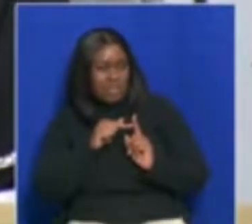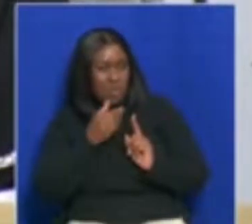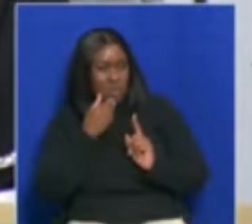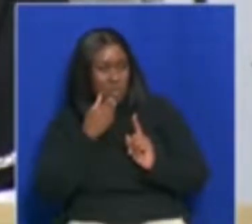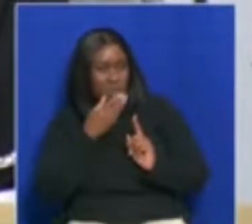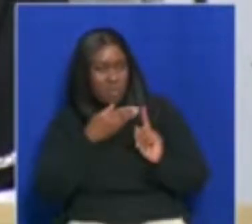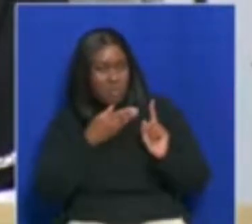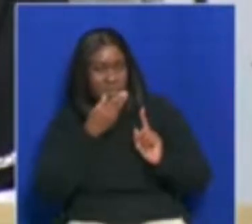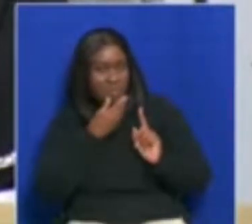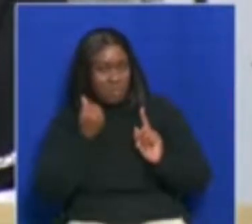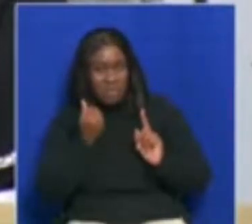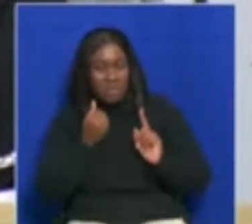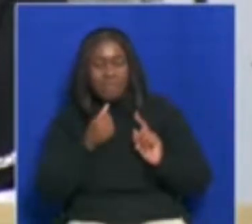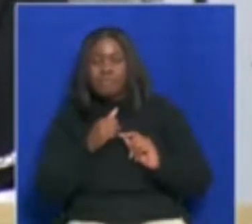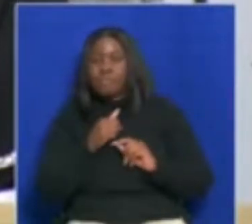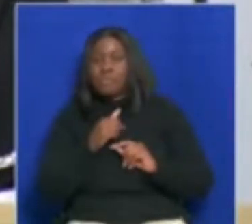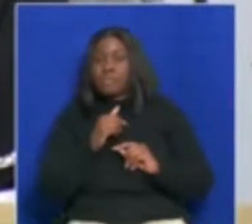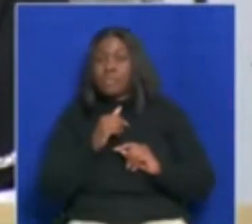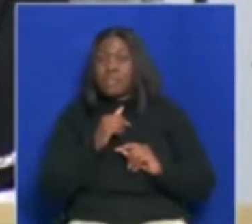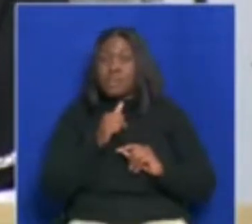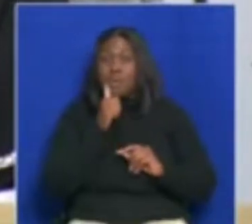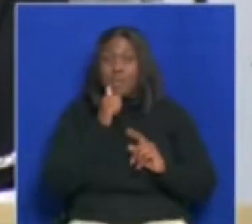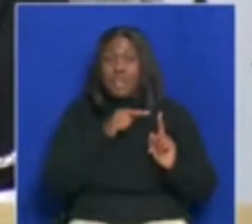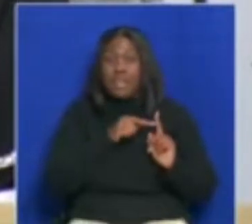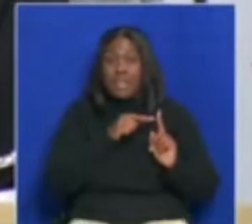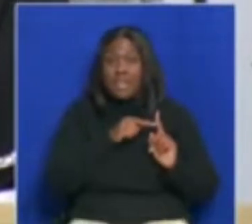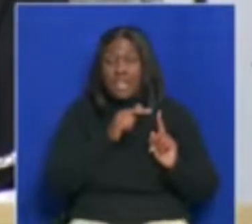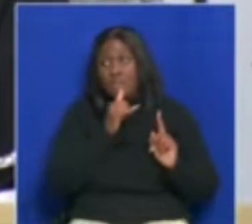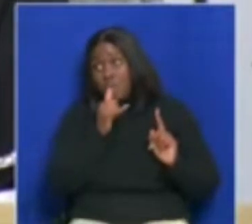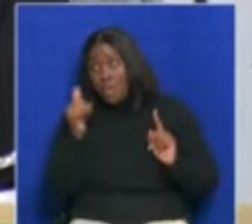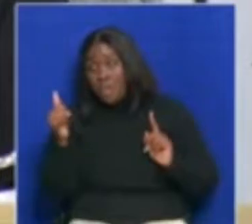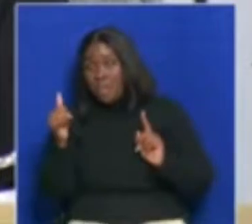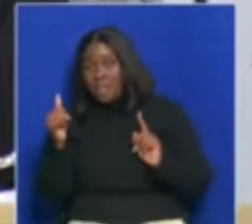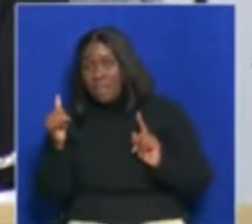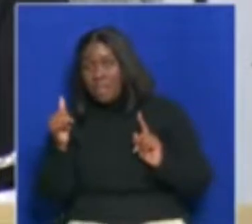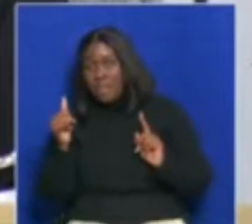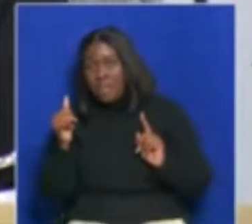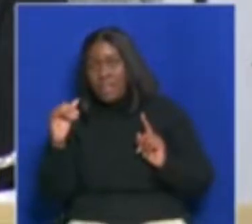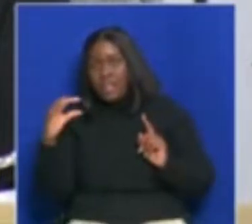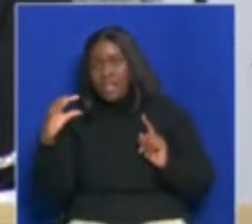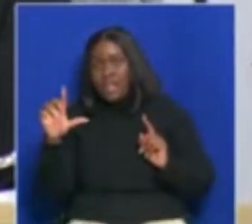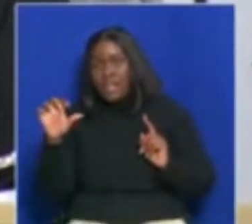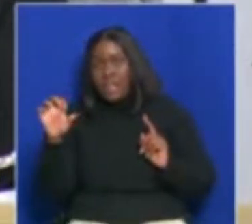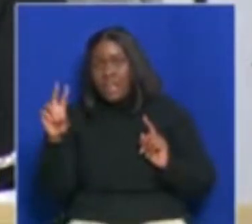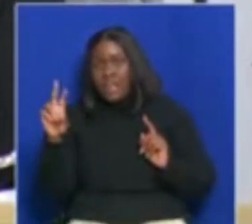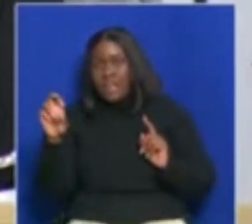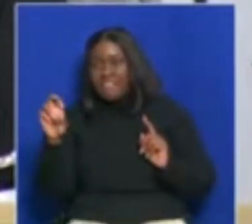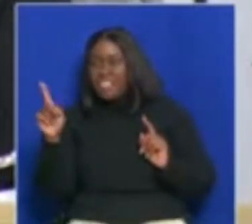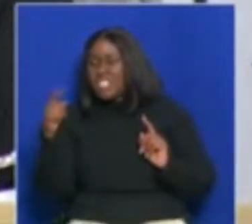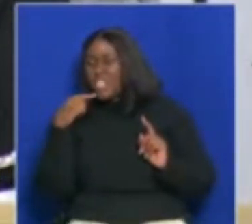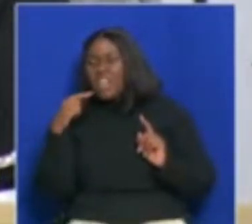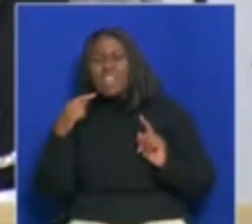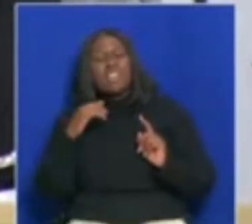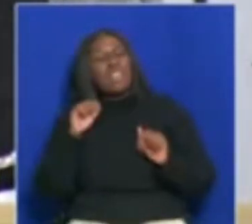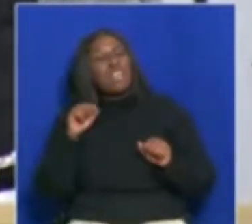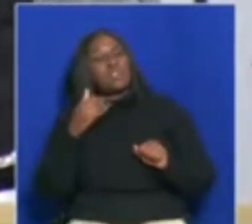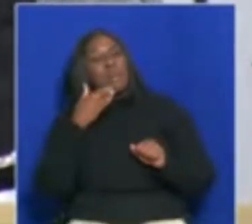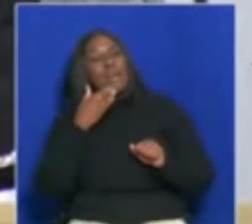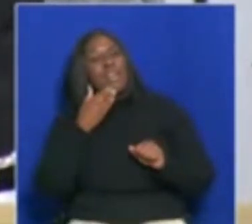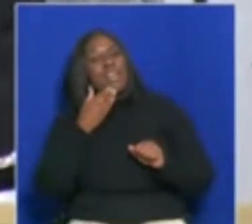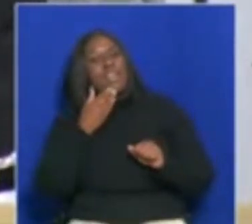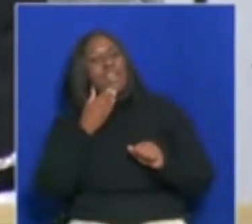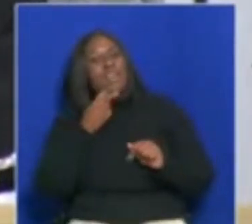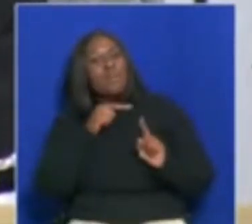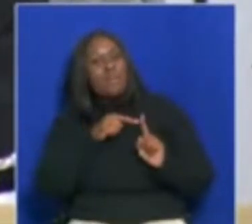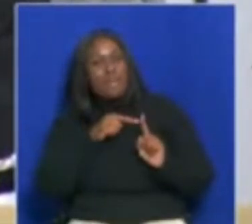when Bevan contacts Clive, Clive say, yes, who is this? But as soon as